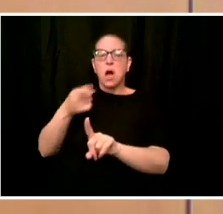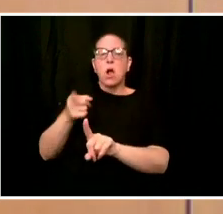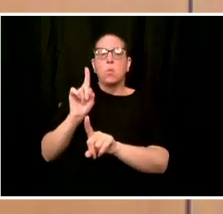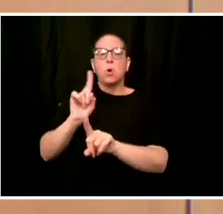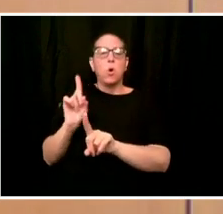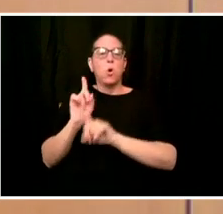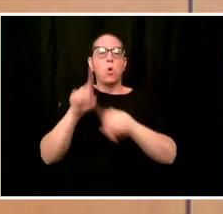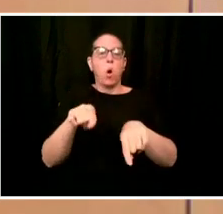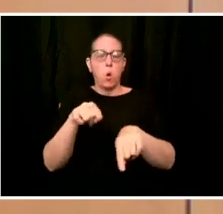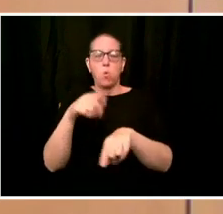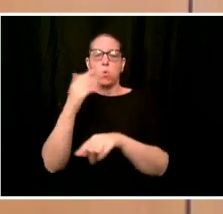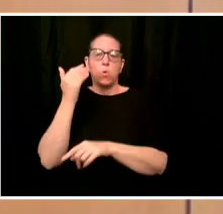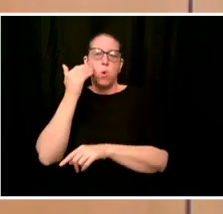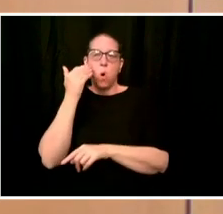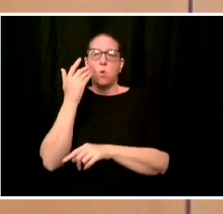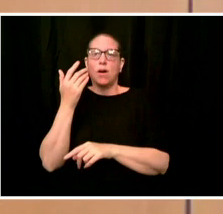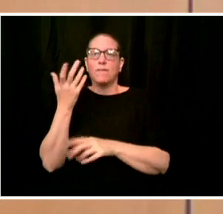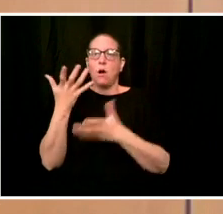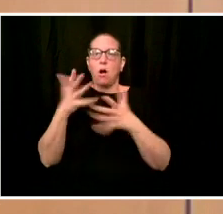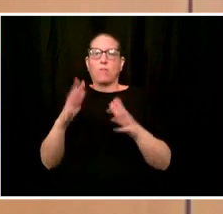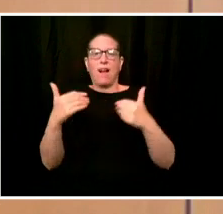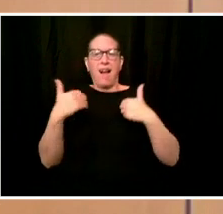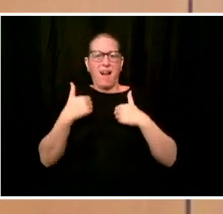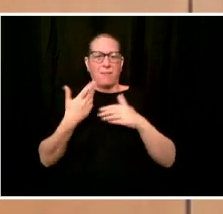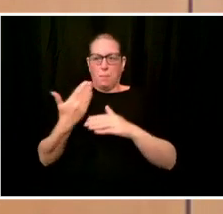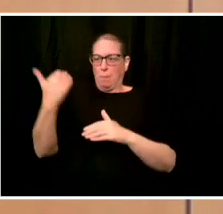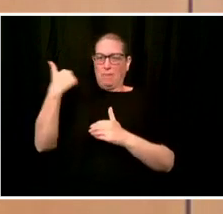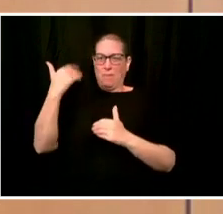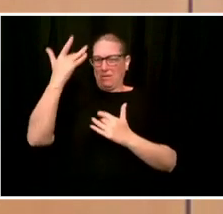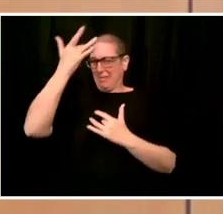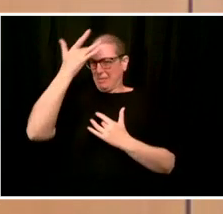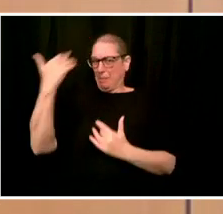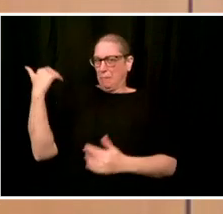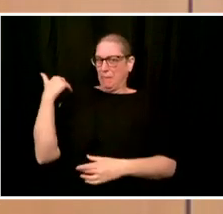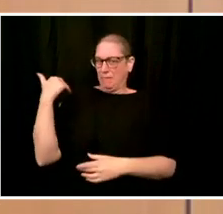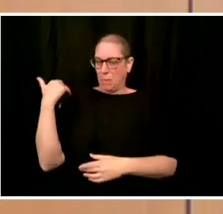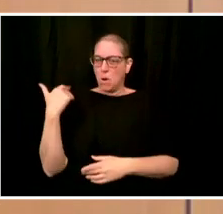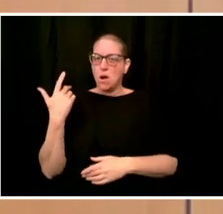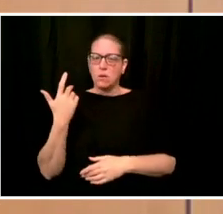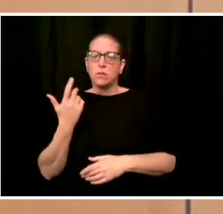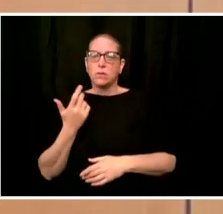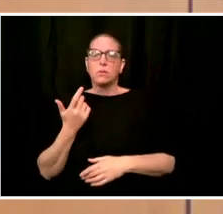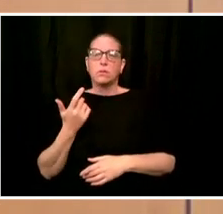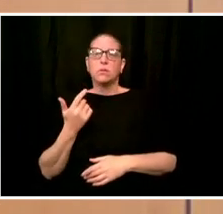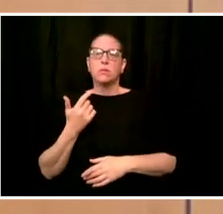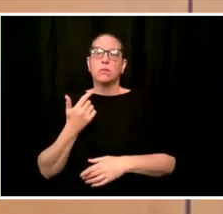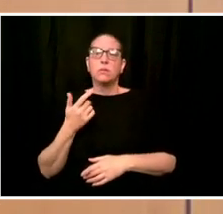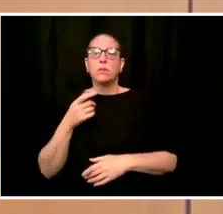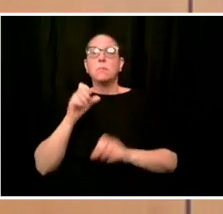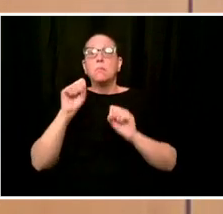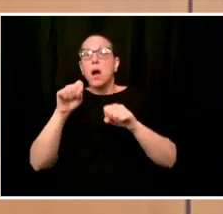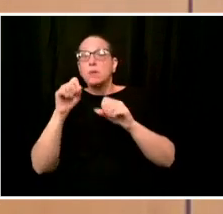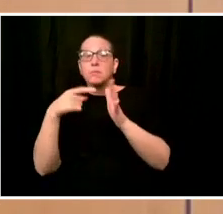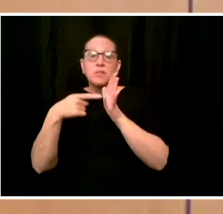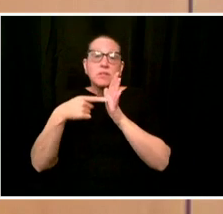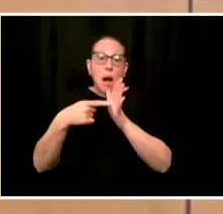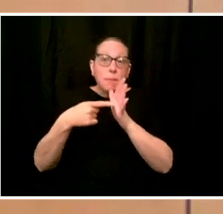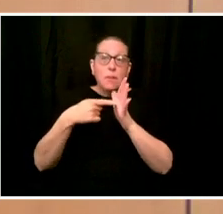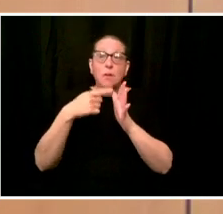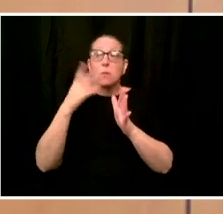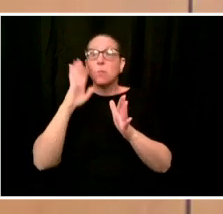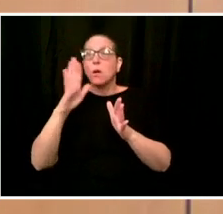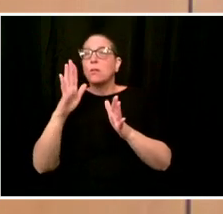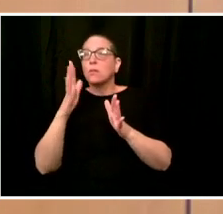be accounting for the symptoms or might be made worse by the symptoms. And then also to